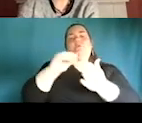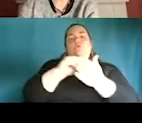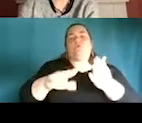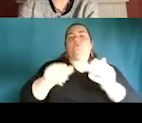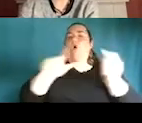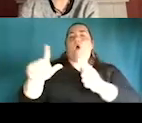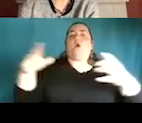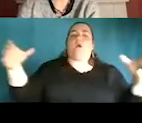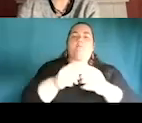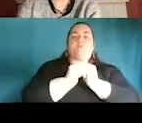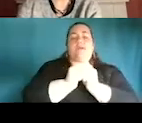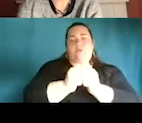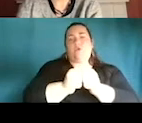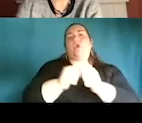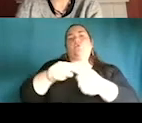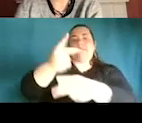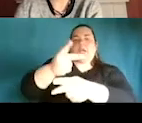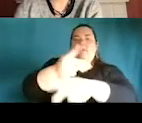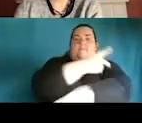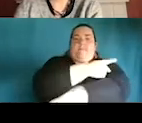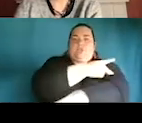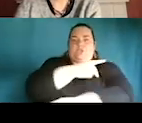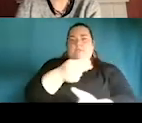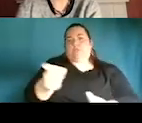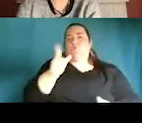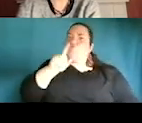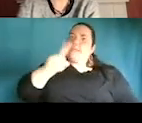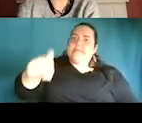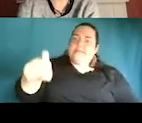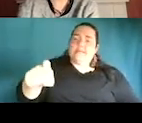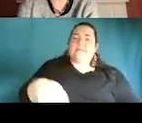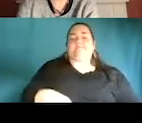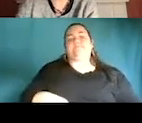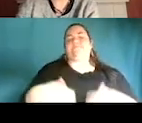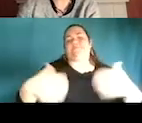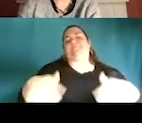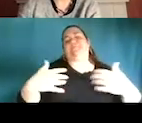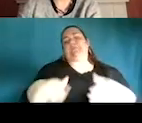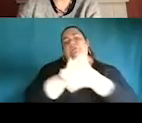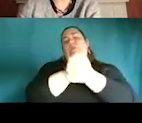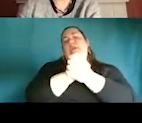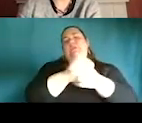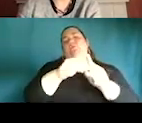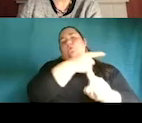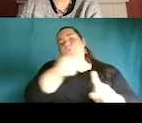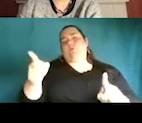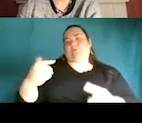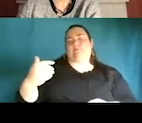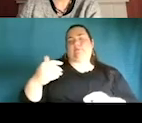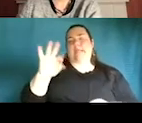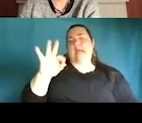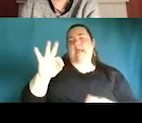care that meets the community where they are most needed. Congratulations to these 9 college awardees.